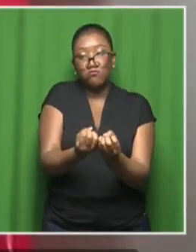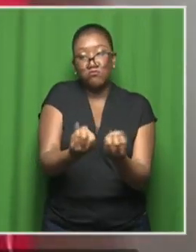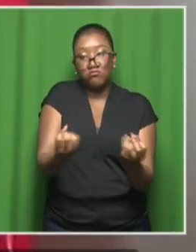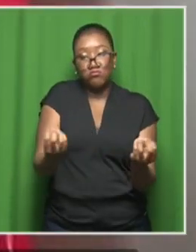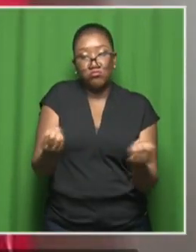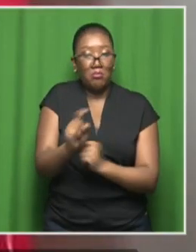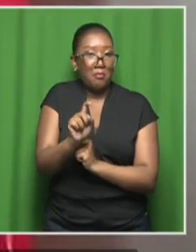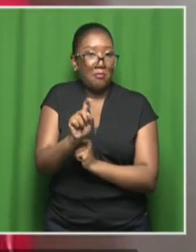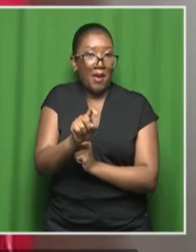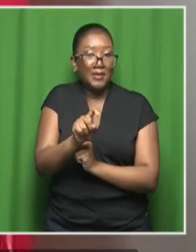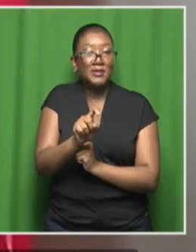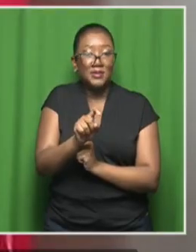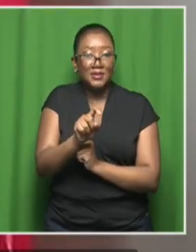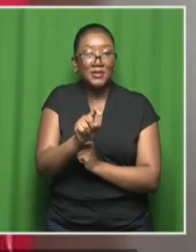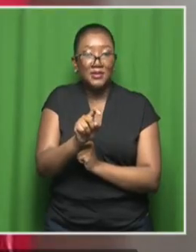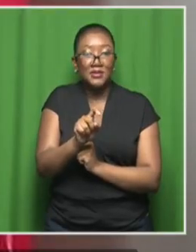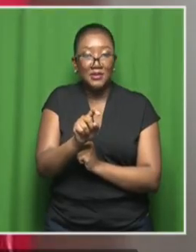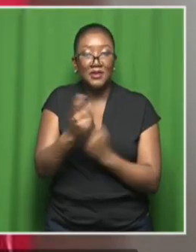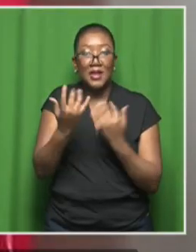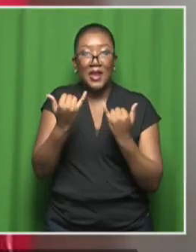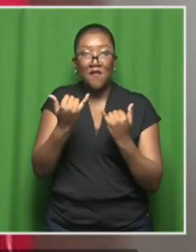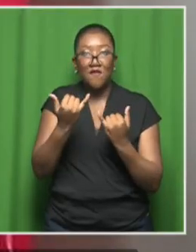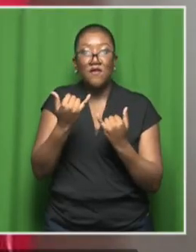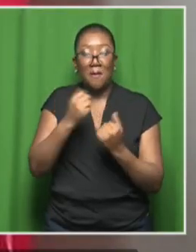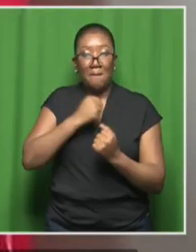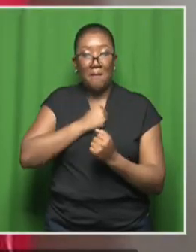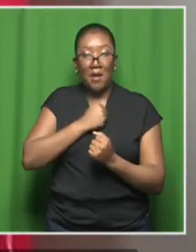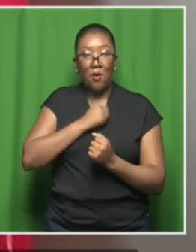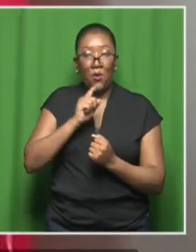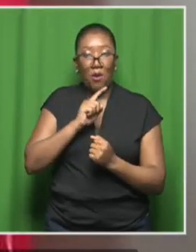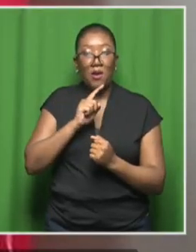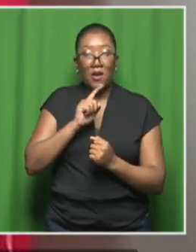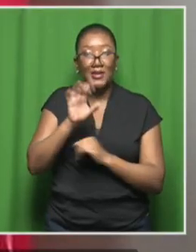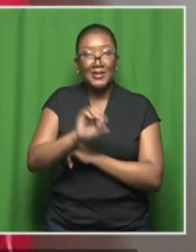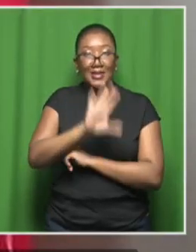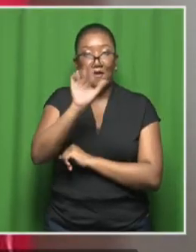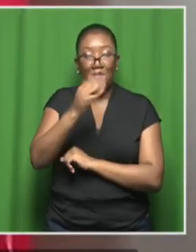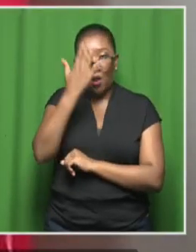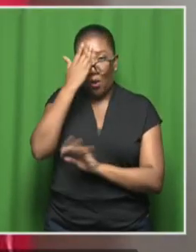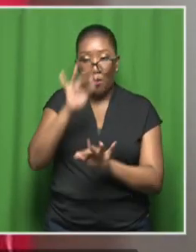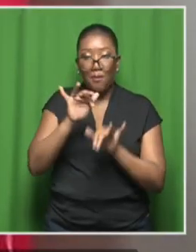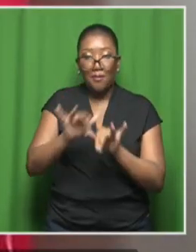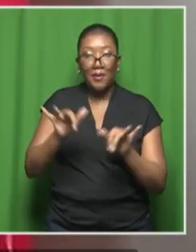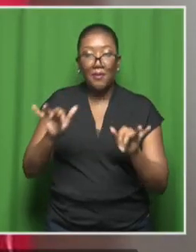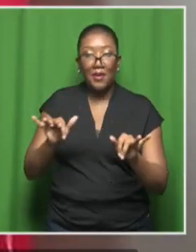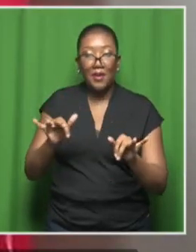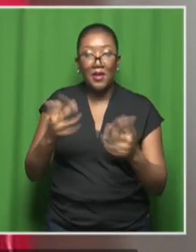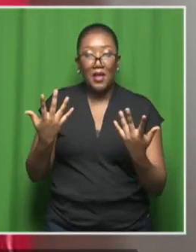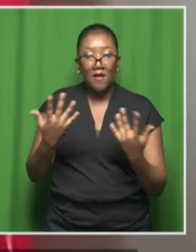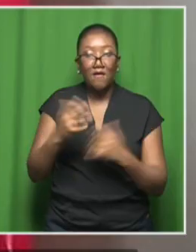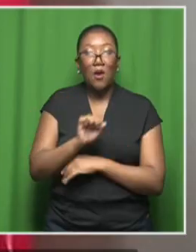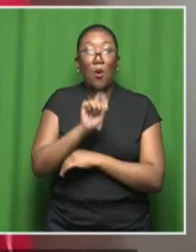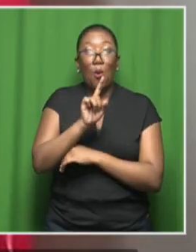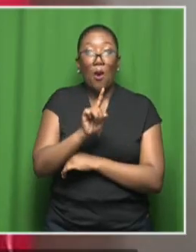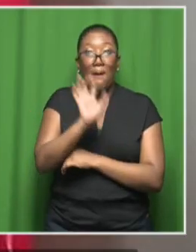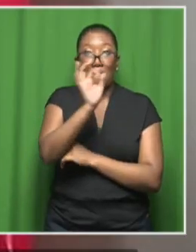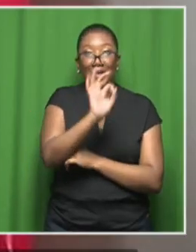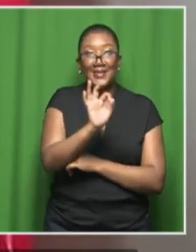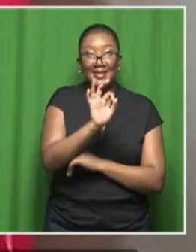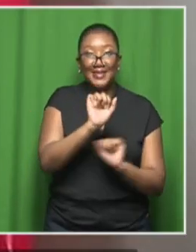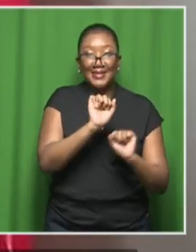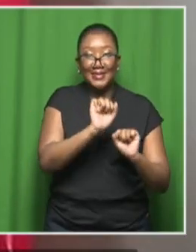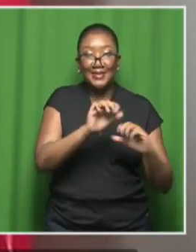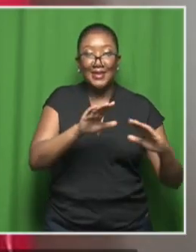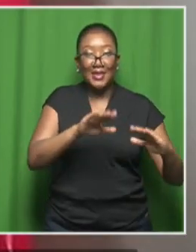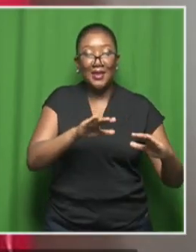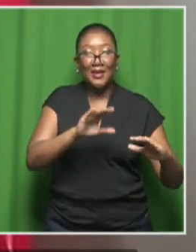your donation pool is small, as you know, the South African population, we've got only about 1% of the South African population